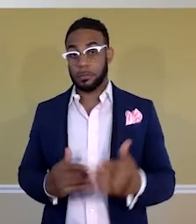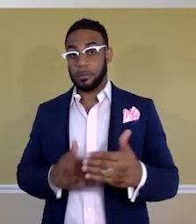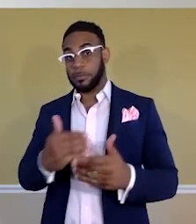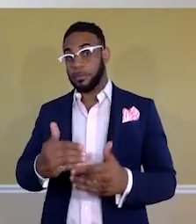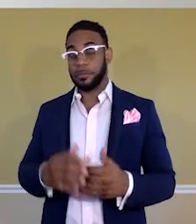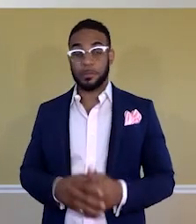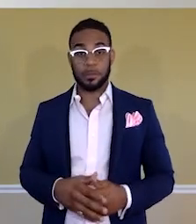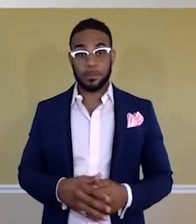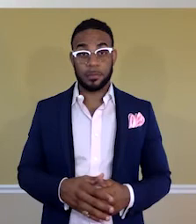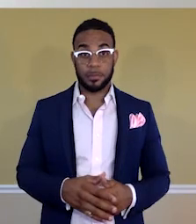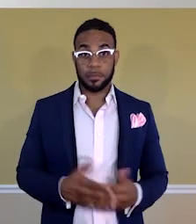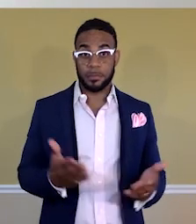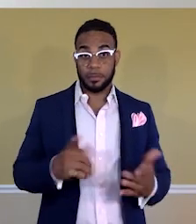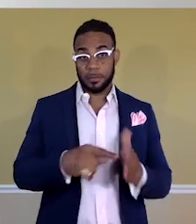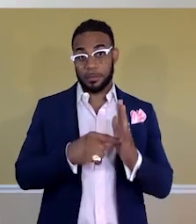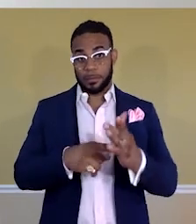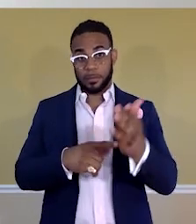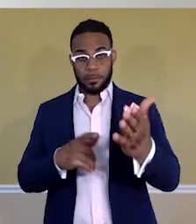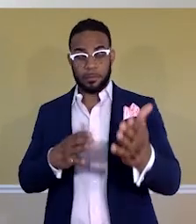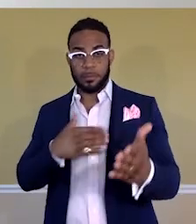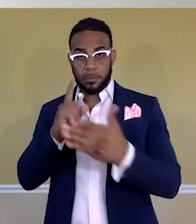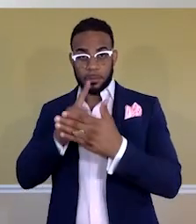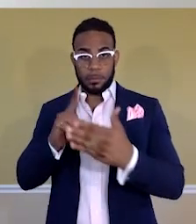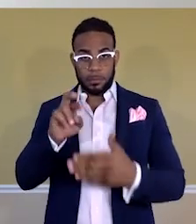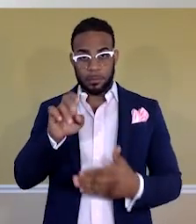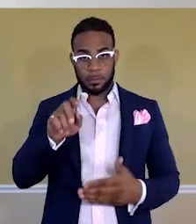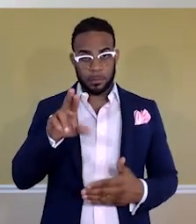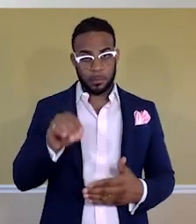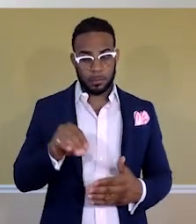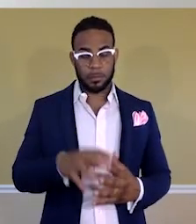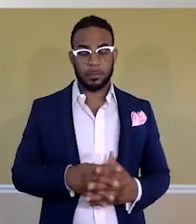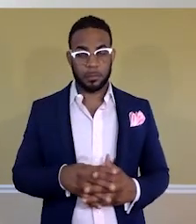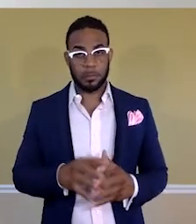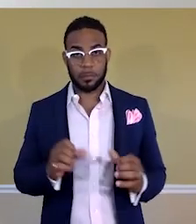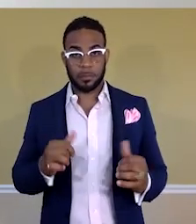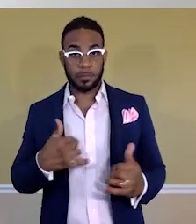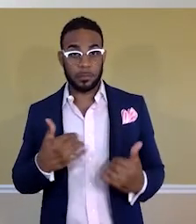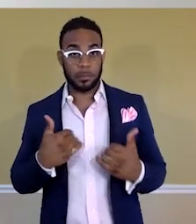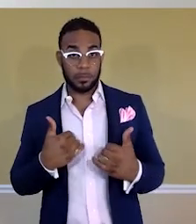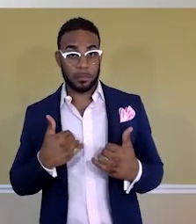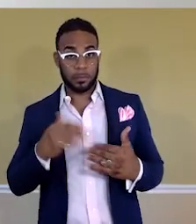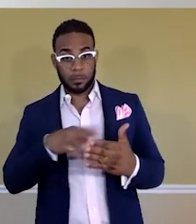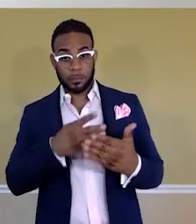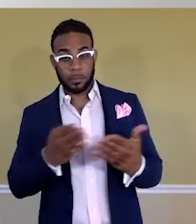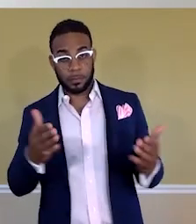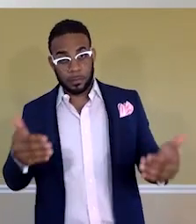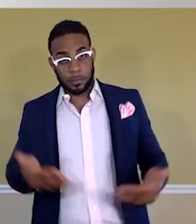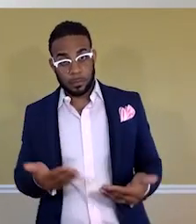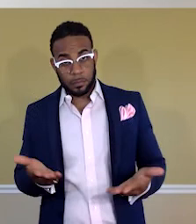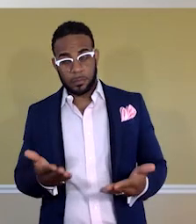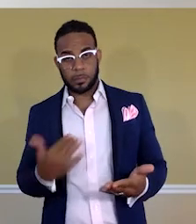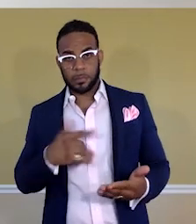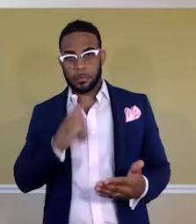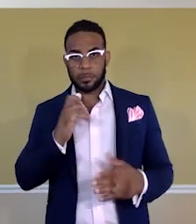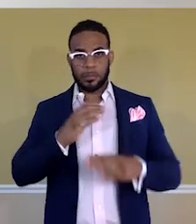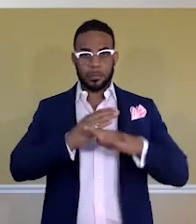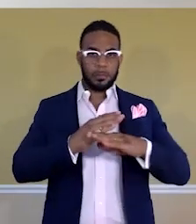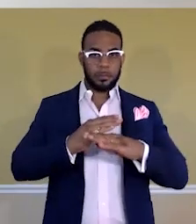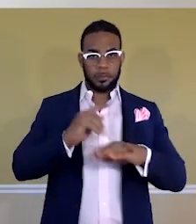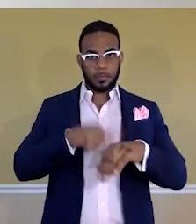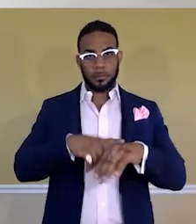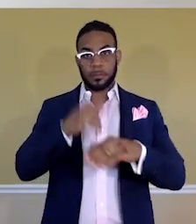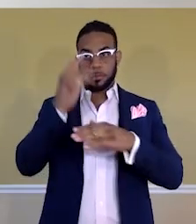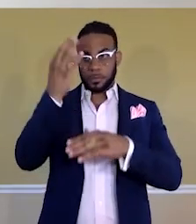Next, so here's an example of my weekly retro. So I have a calendar invite for myself. Like I block out time